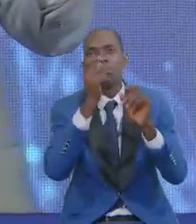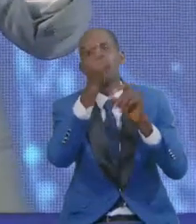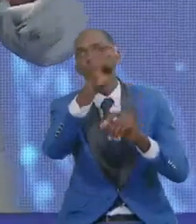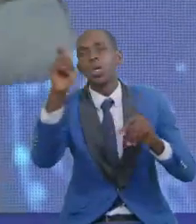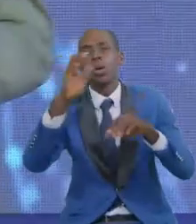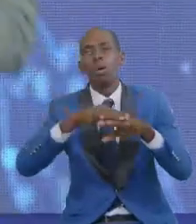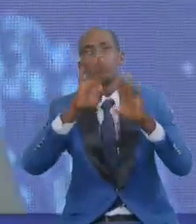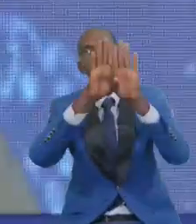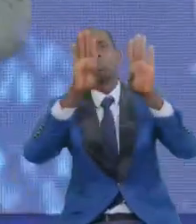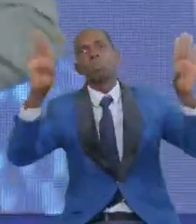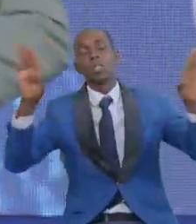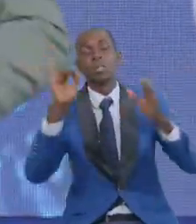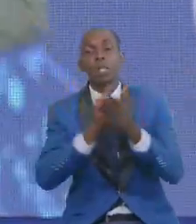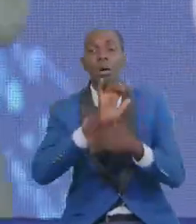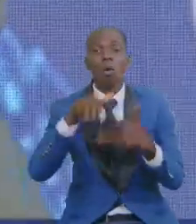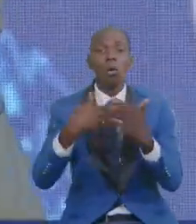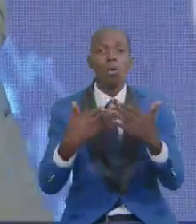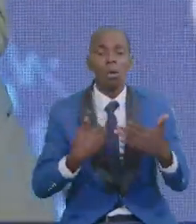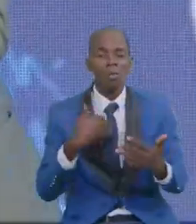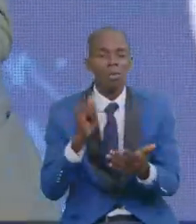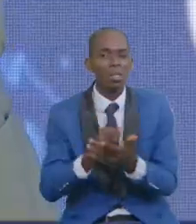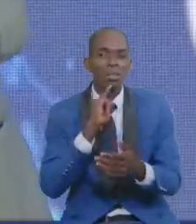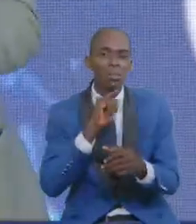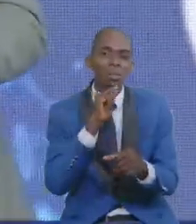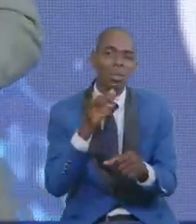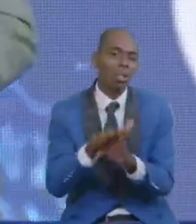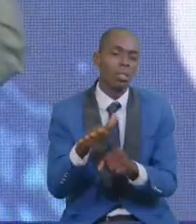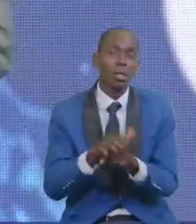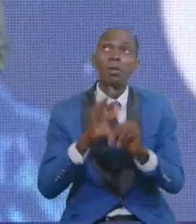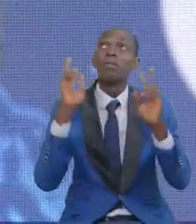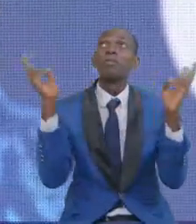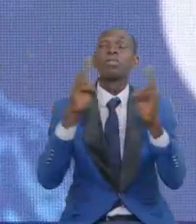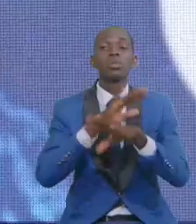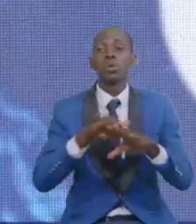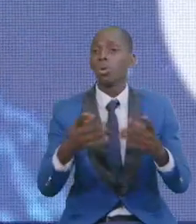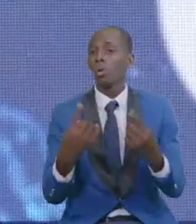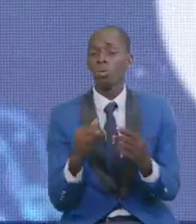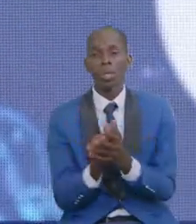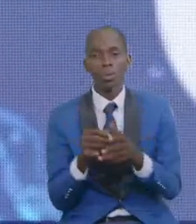you have. That's not enough. Victory does not come that way.